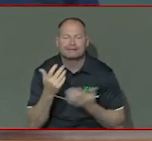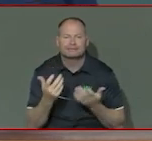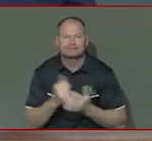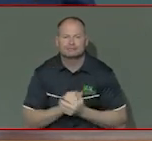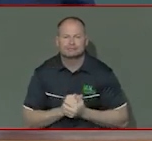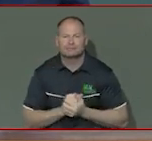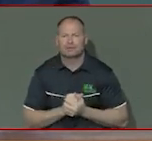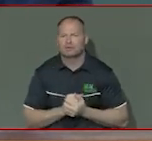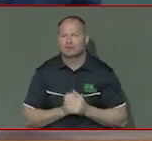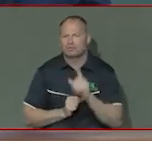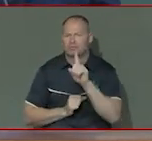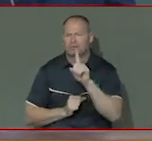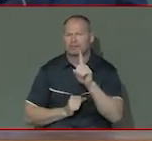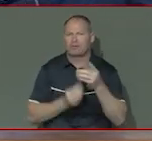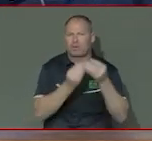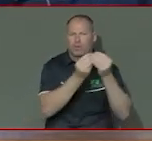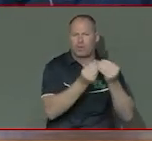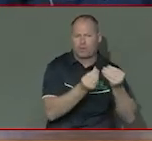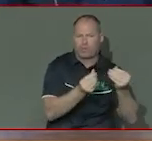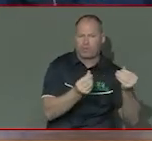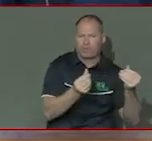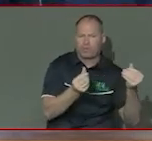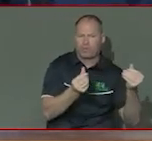liquidity and solvency?